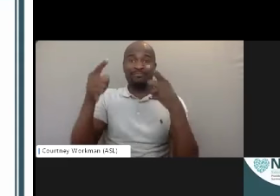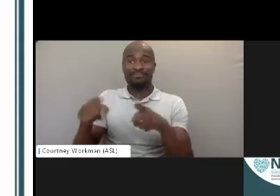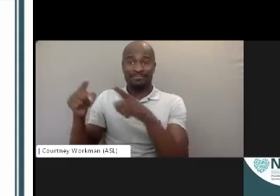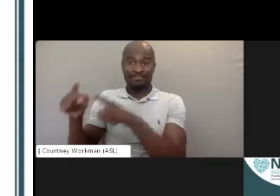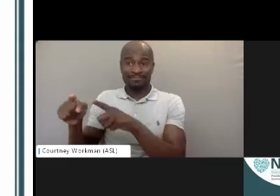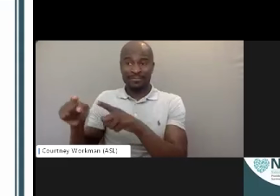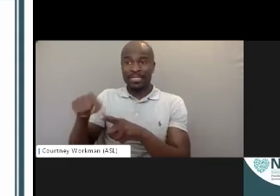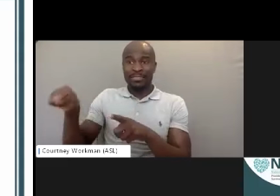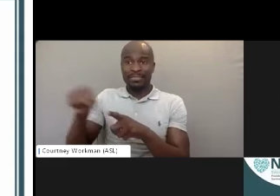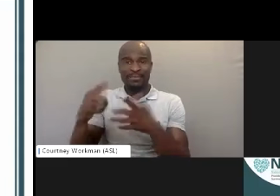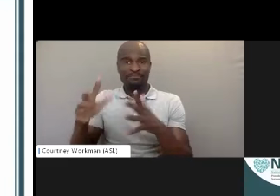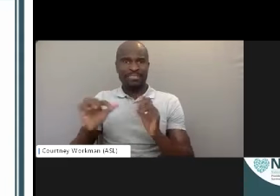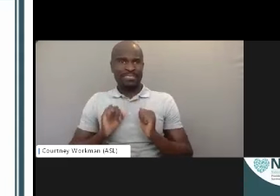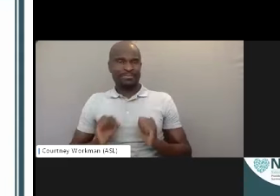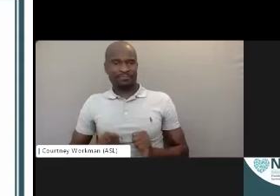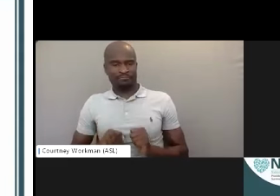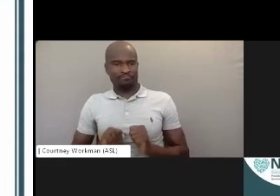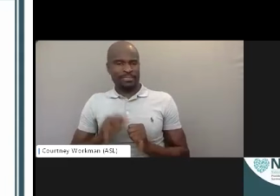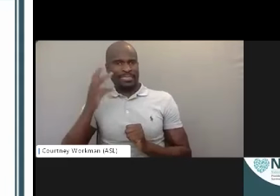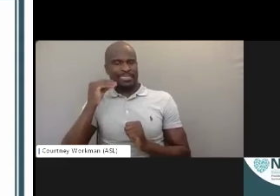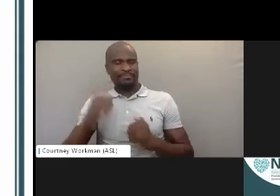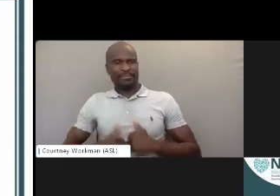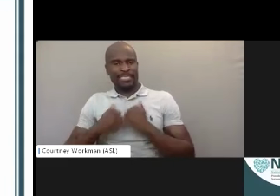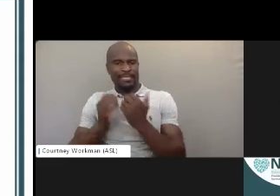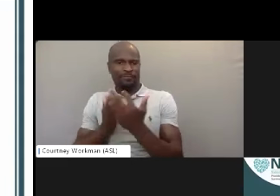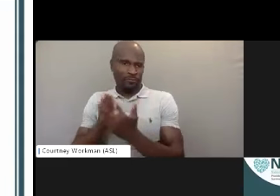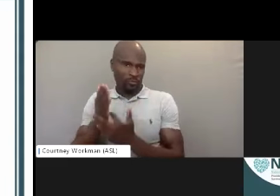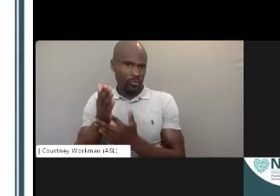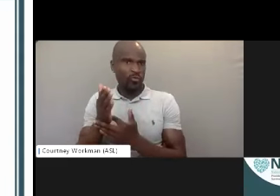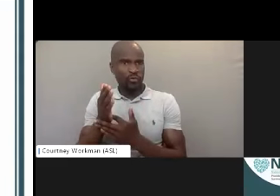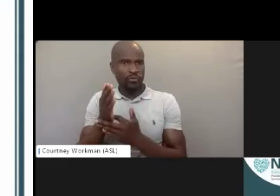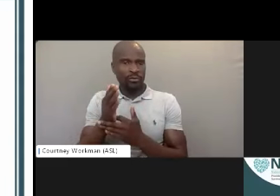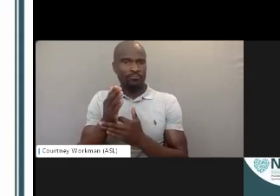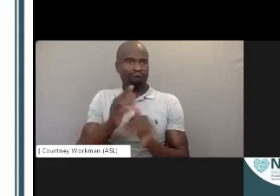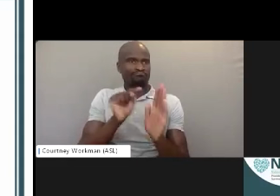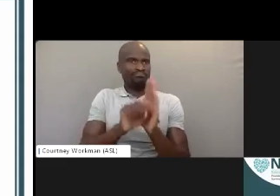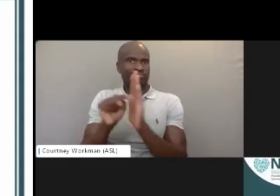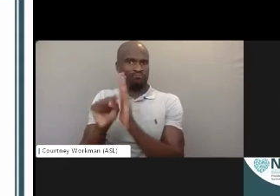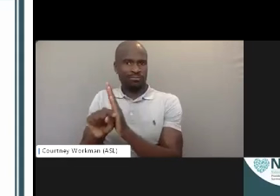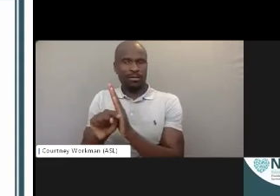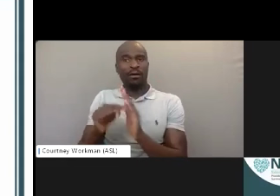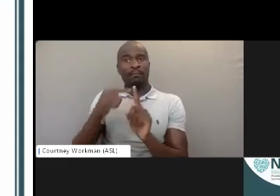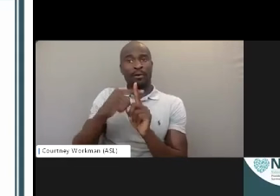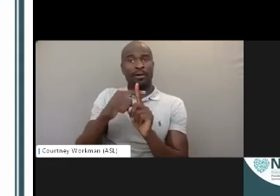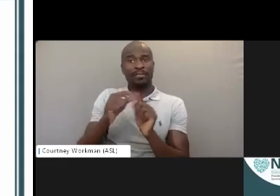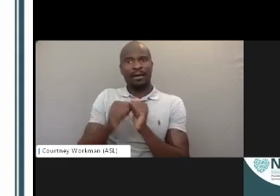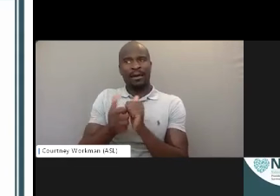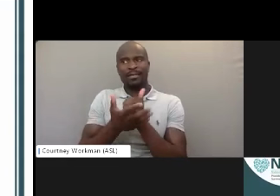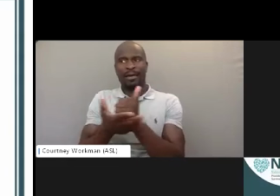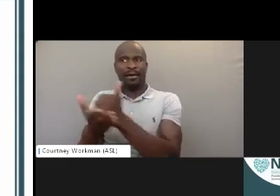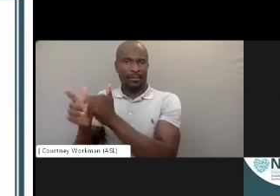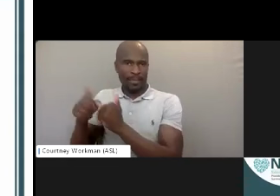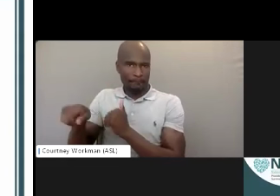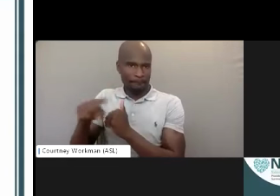homicide and resources to assist them. So just on behalf of our whole panel here, I want to say a tremendous thank you to all of you,